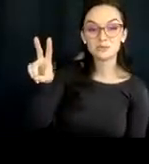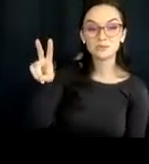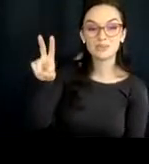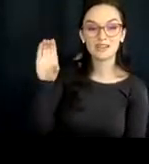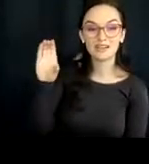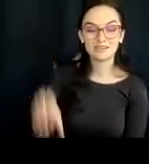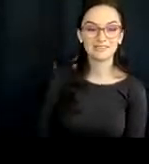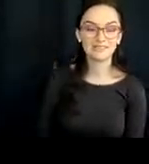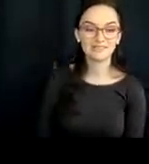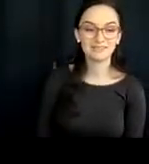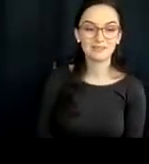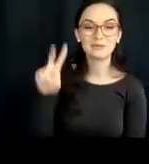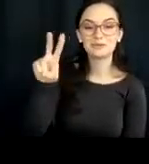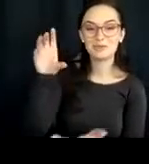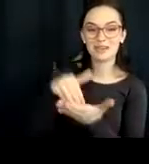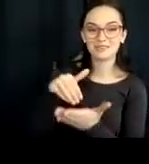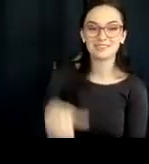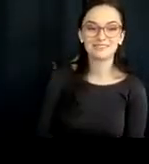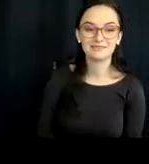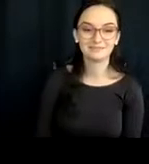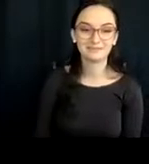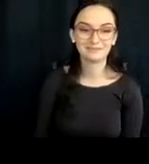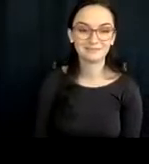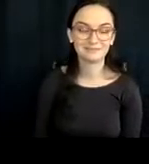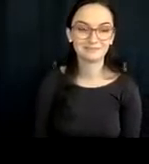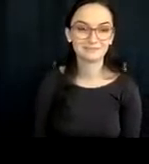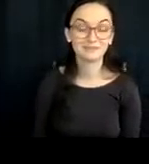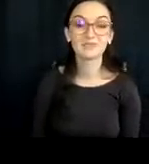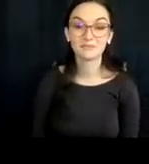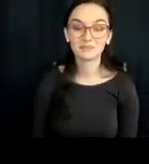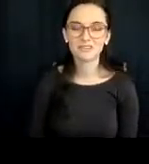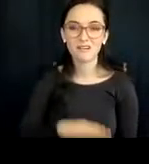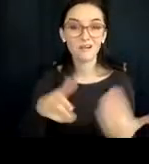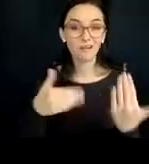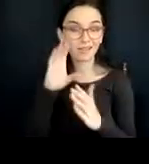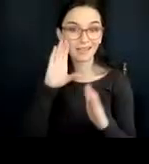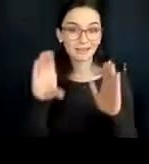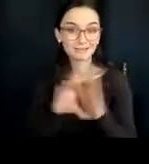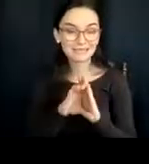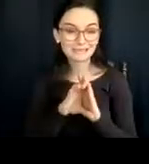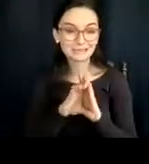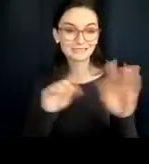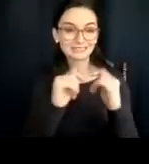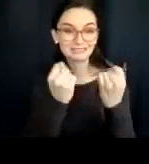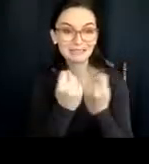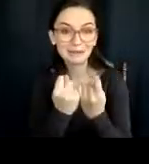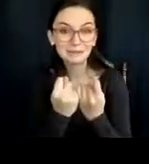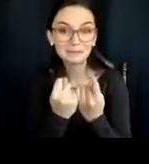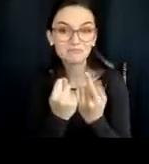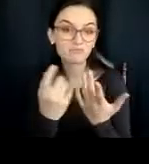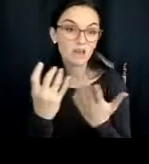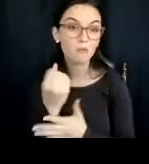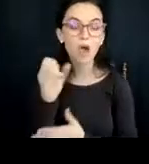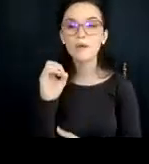Wow. So are all these pictures just of teams that have won something? Or is it every year